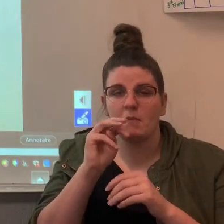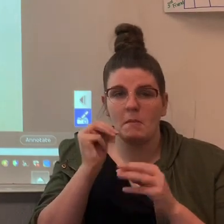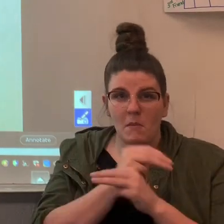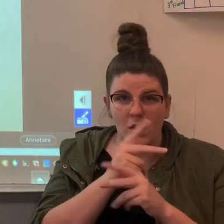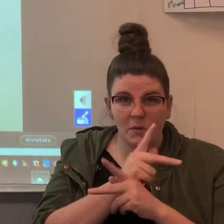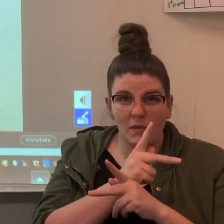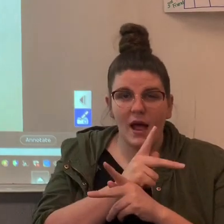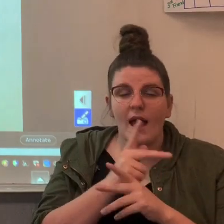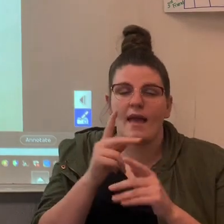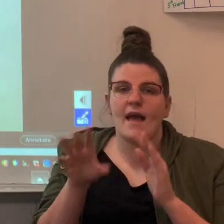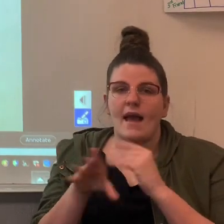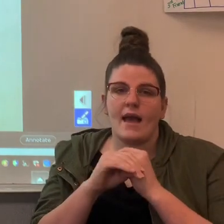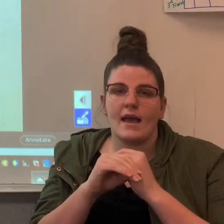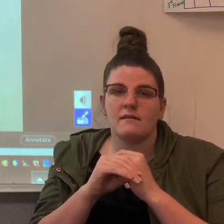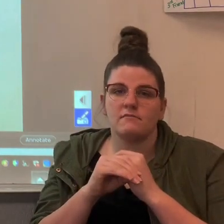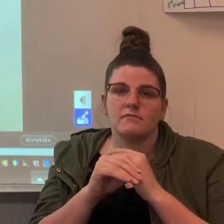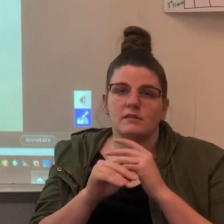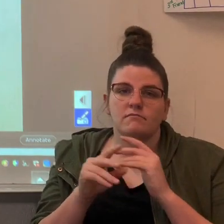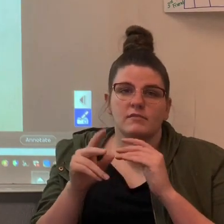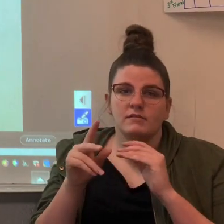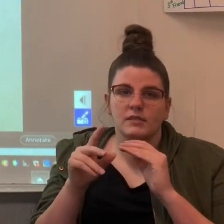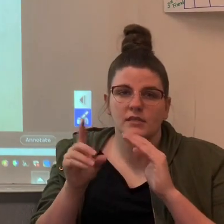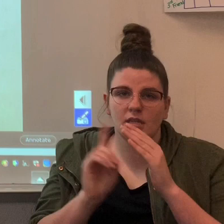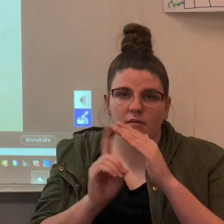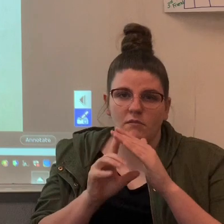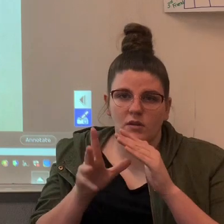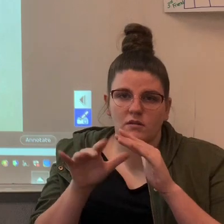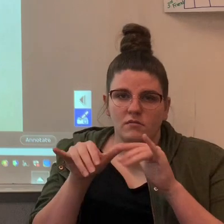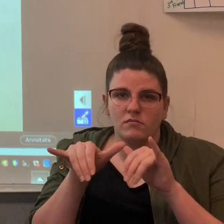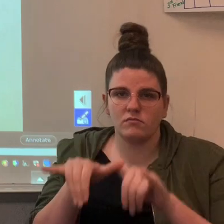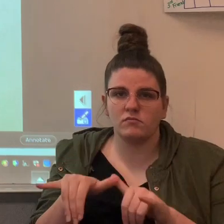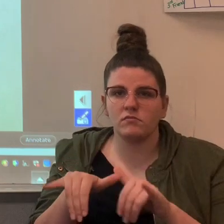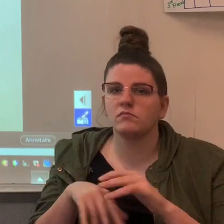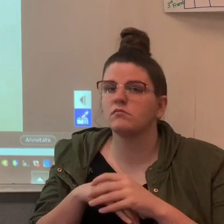5 times 3 is 15, plus 1 is